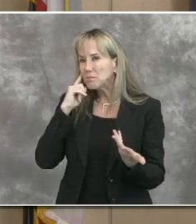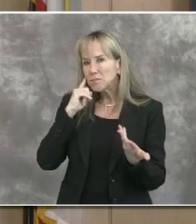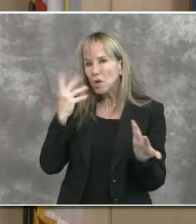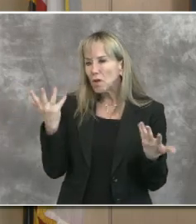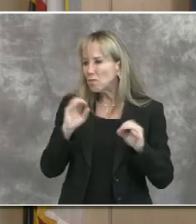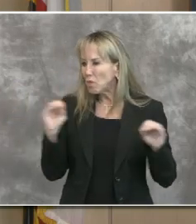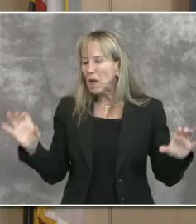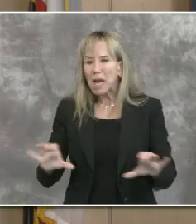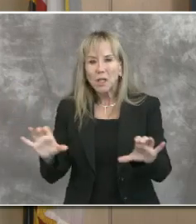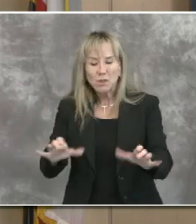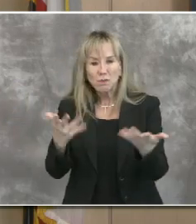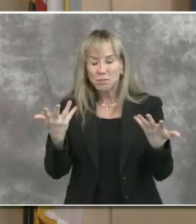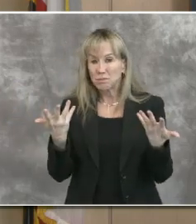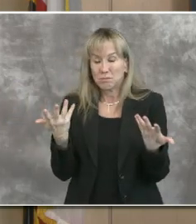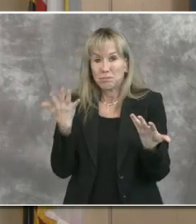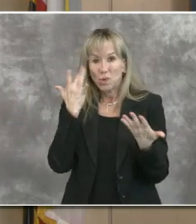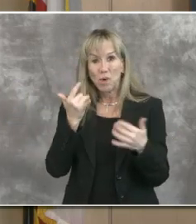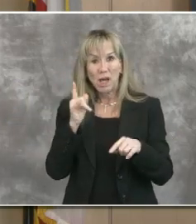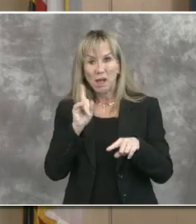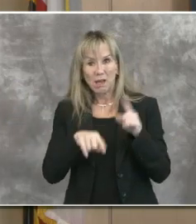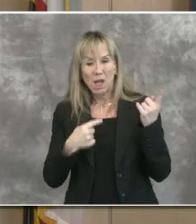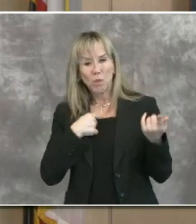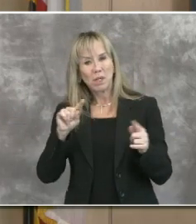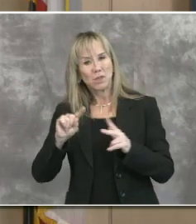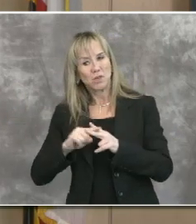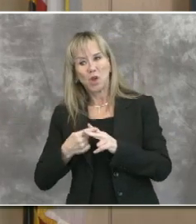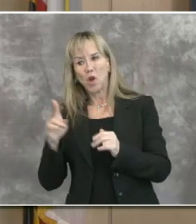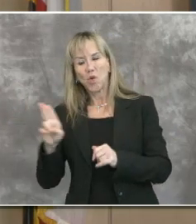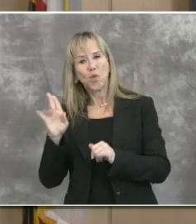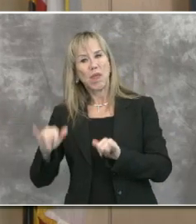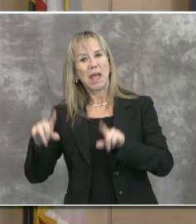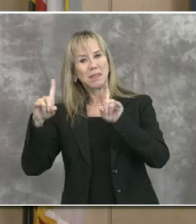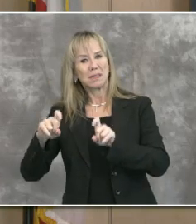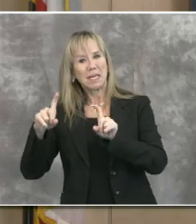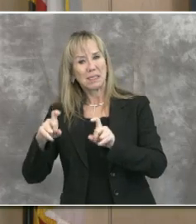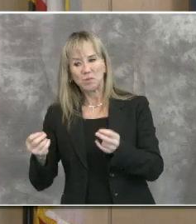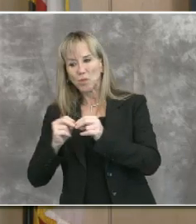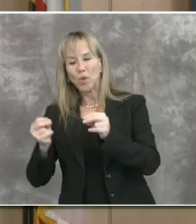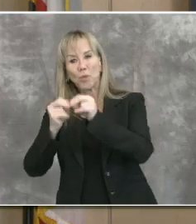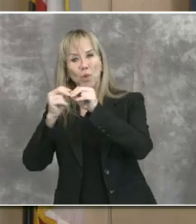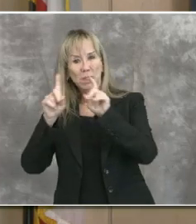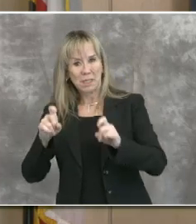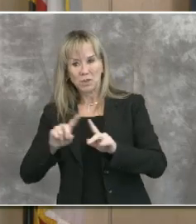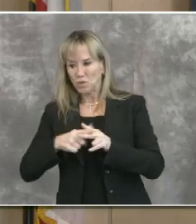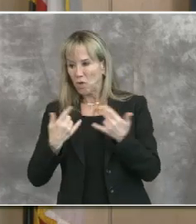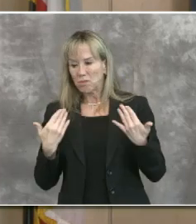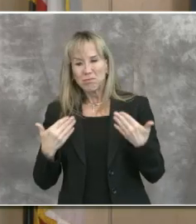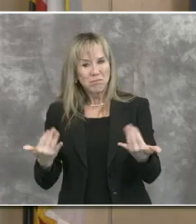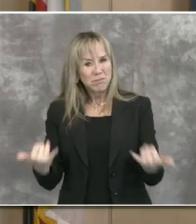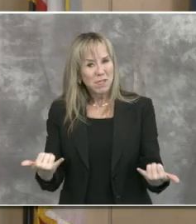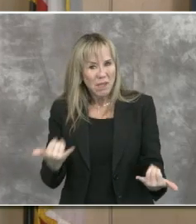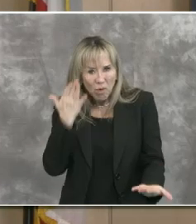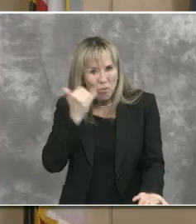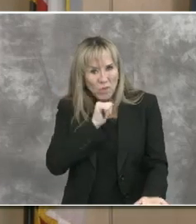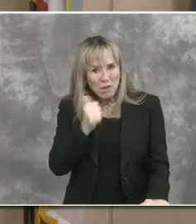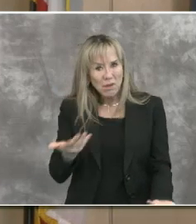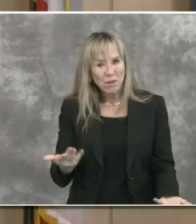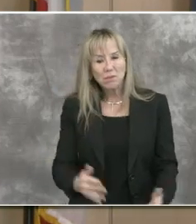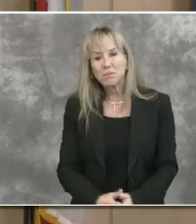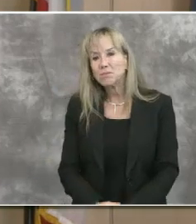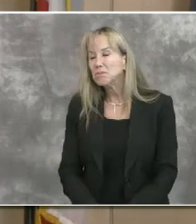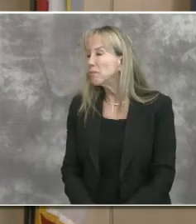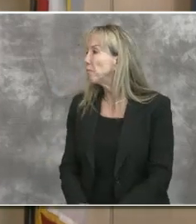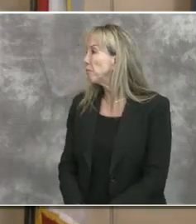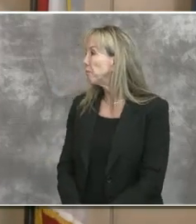any action. Why can't we start using that testing capacity today? Okay, Dr. Wooten's going to